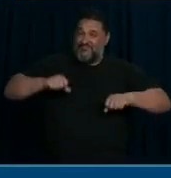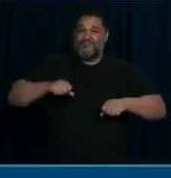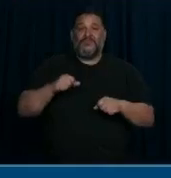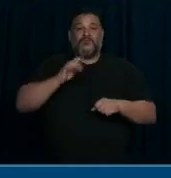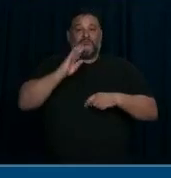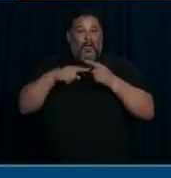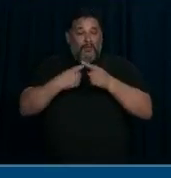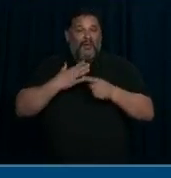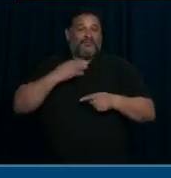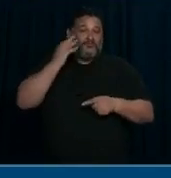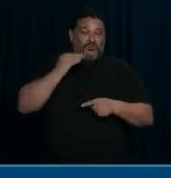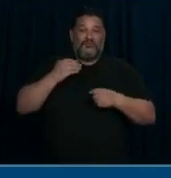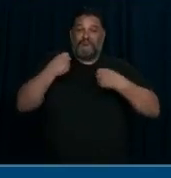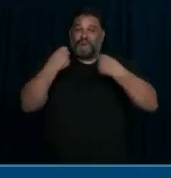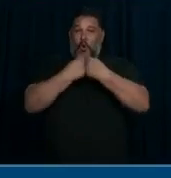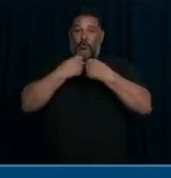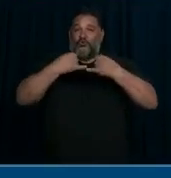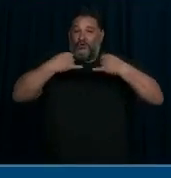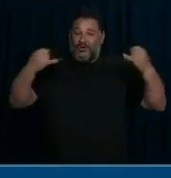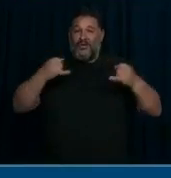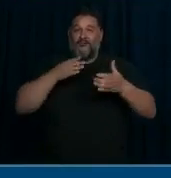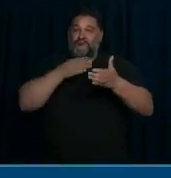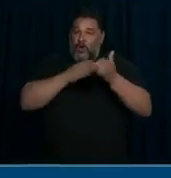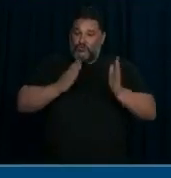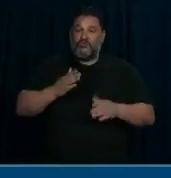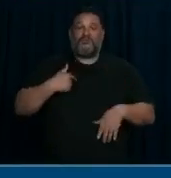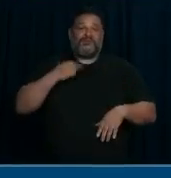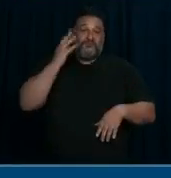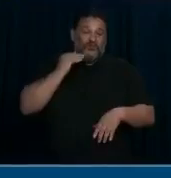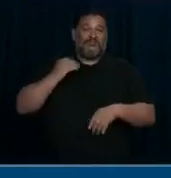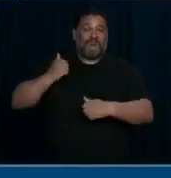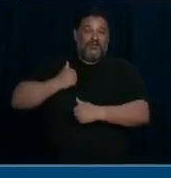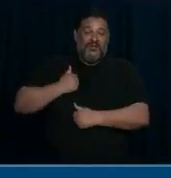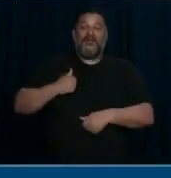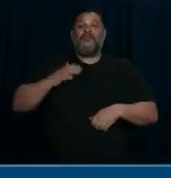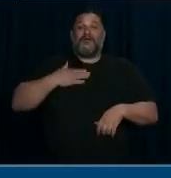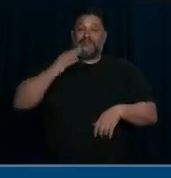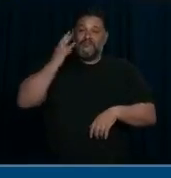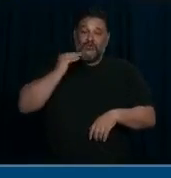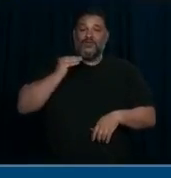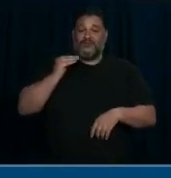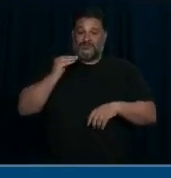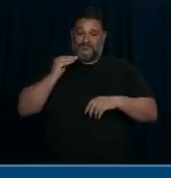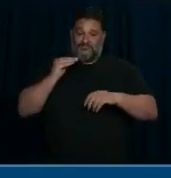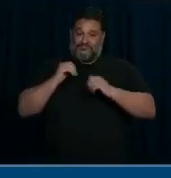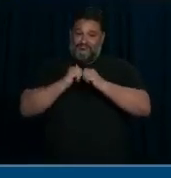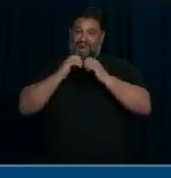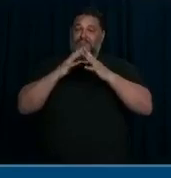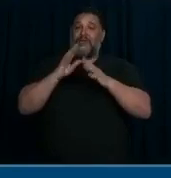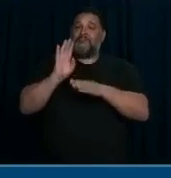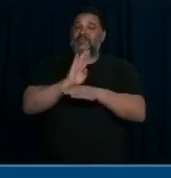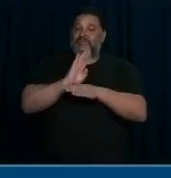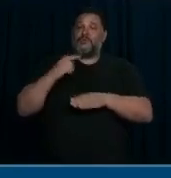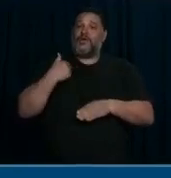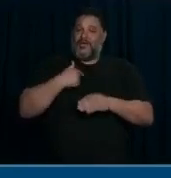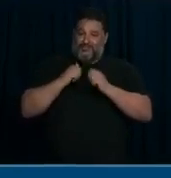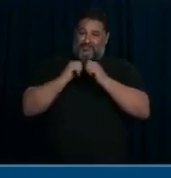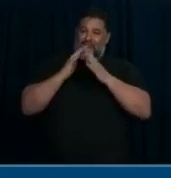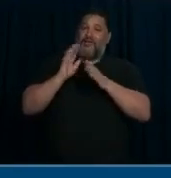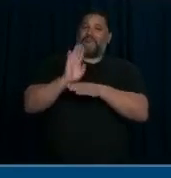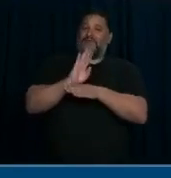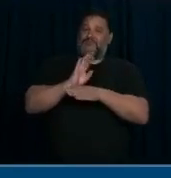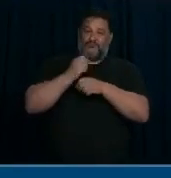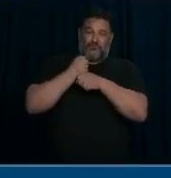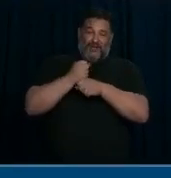as a border prosecutor, my experience serving in the military, my experience building a business. We created a business that created thousands of jobs,